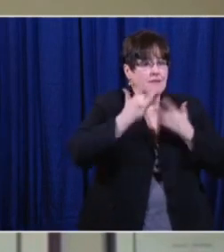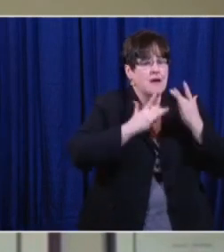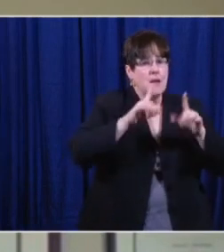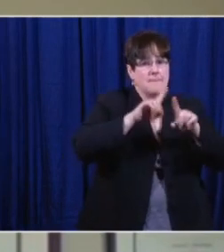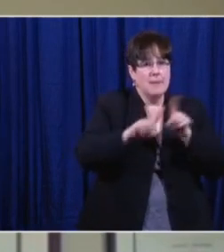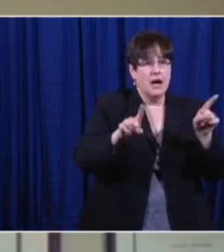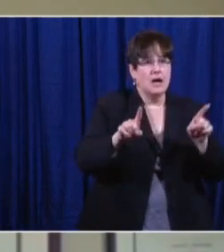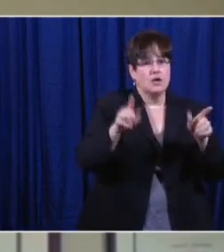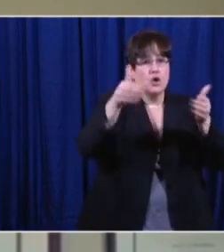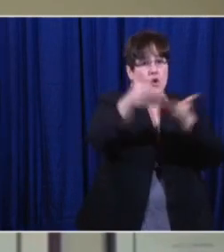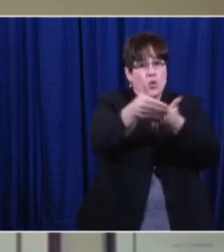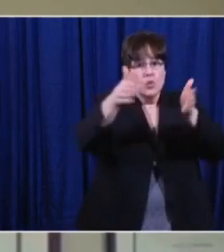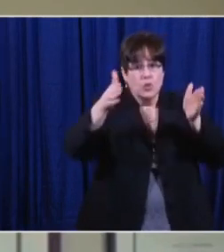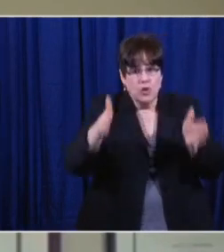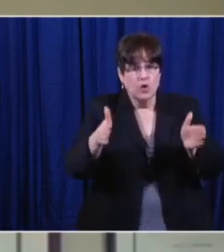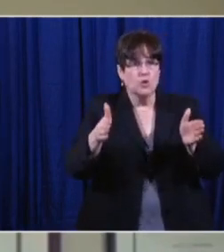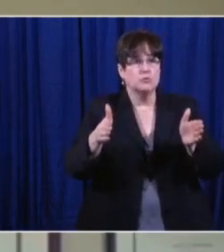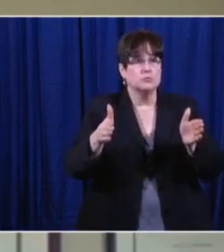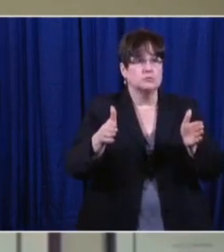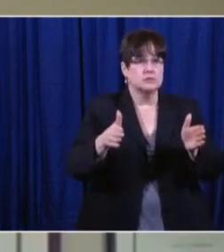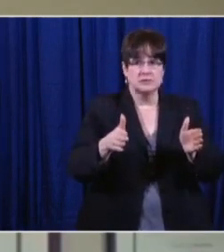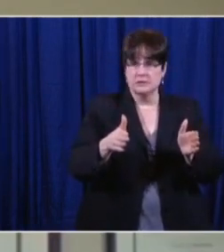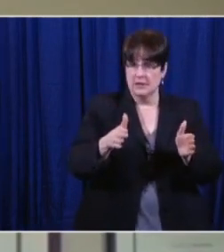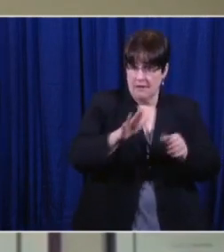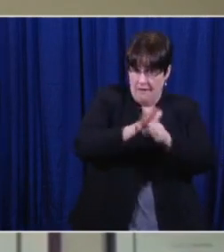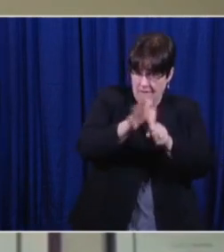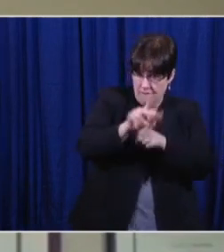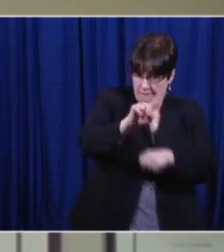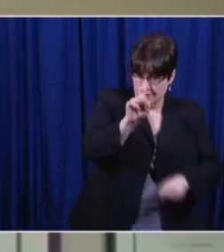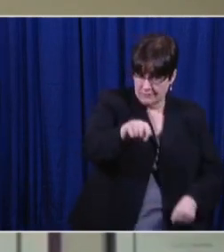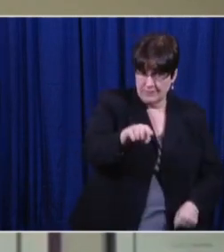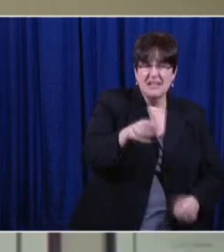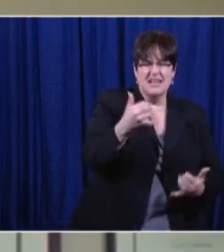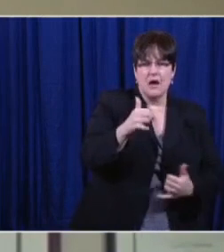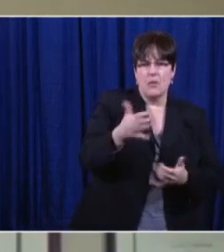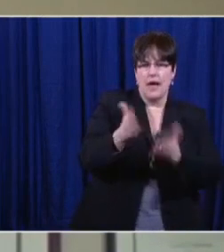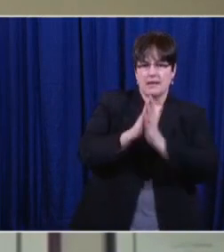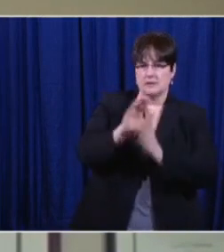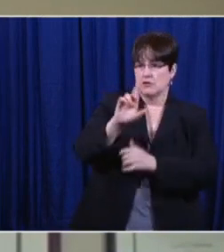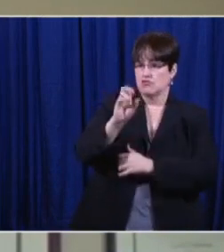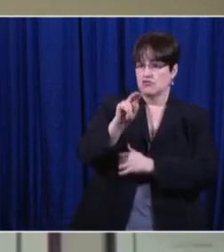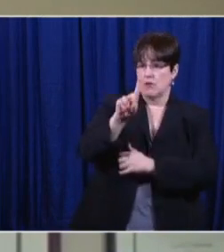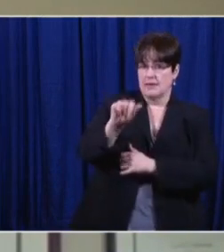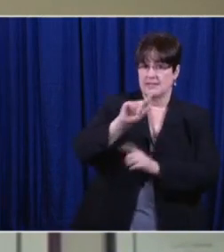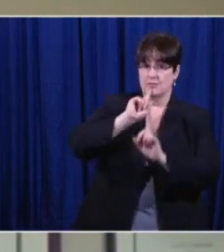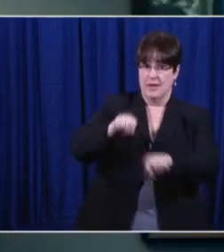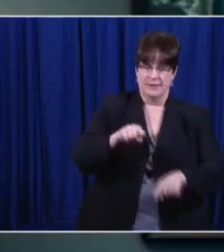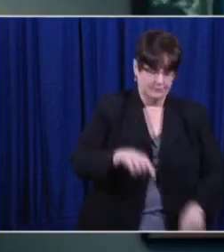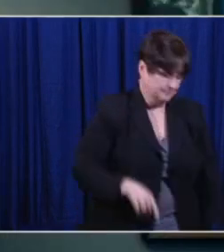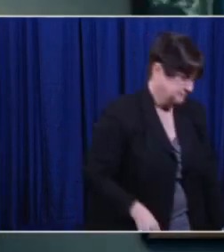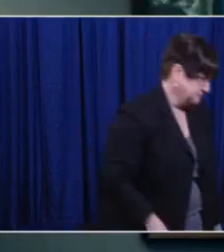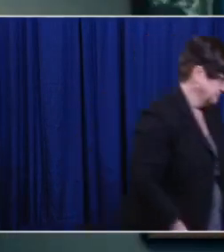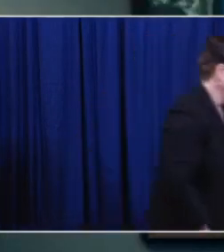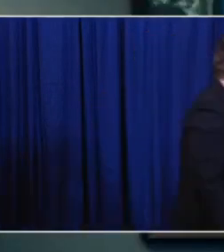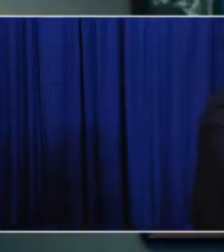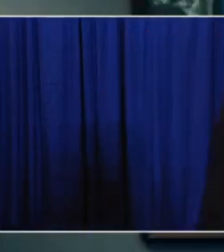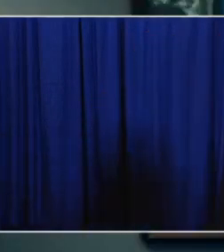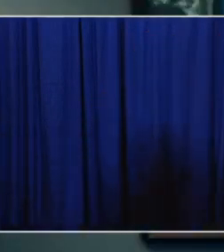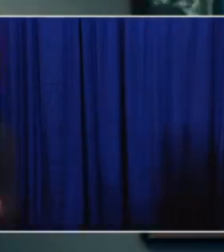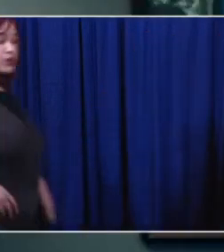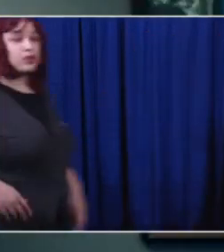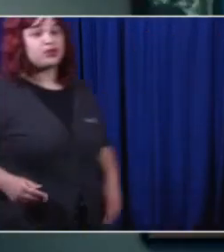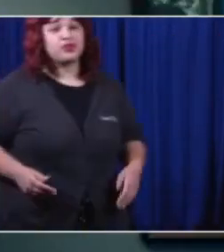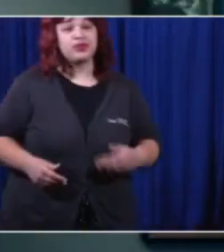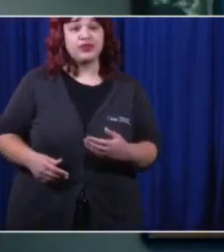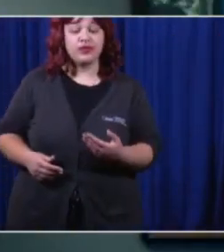handle this? Well, let's turn that to Rhonda. Thank you. I would say that what we are hearing from the various hospitals and the